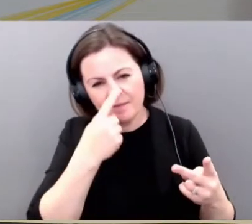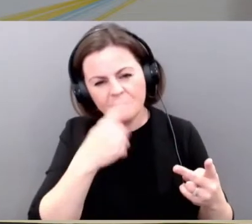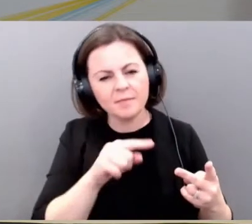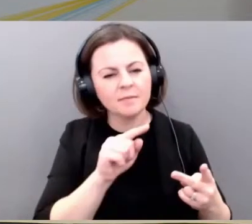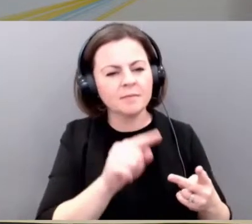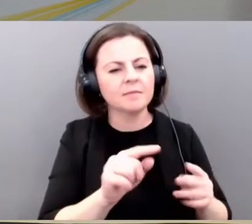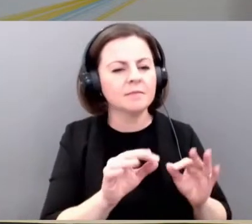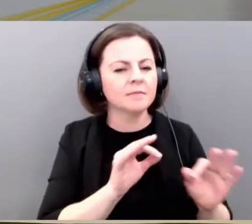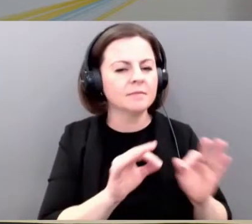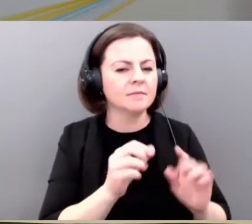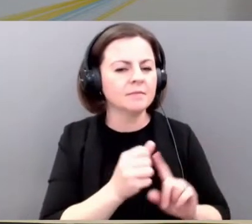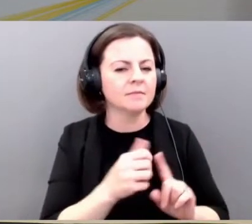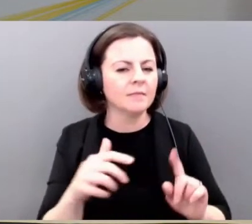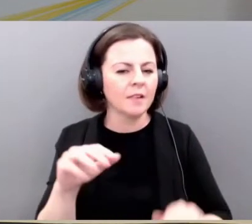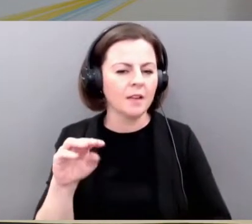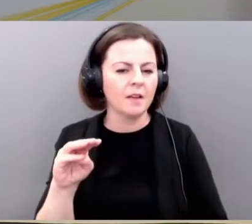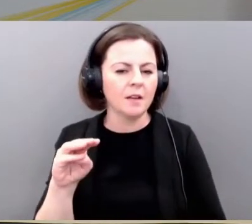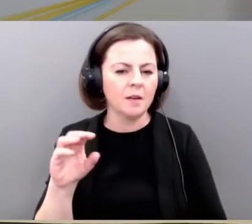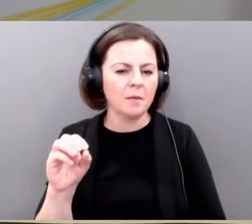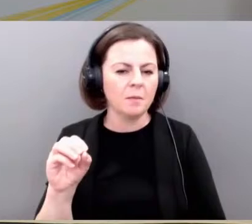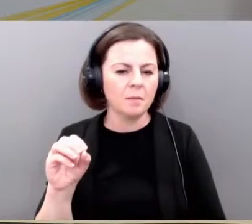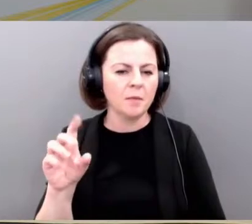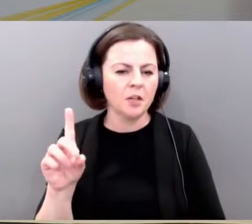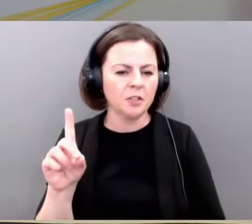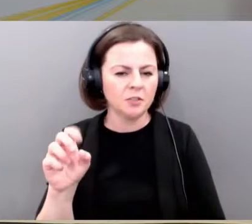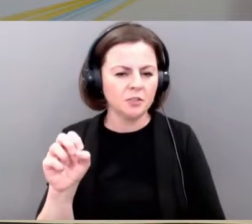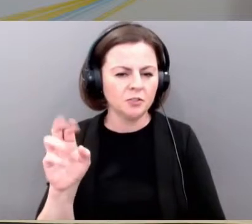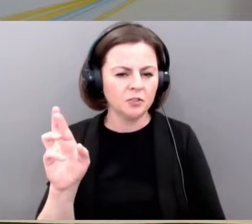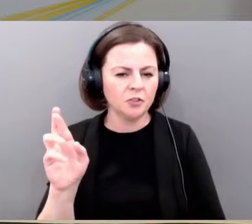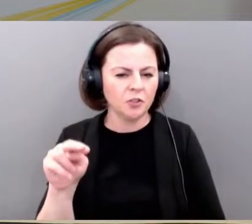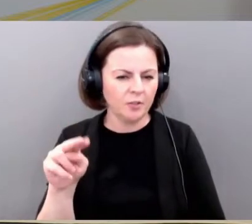about Moderna. I'm just wondering if you know how